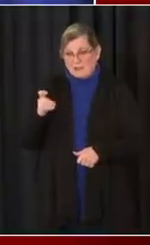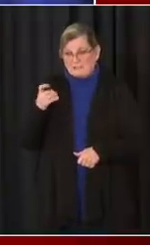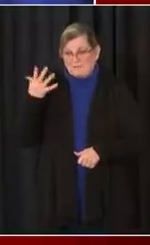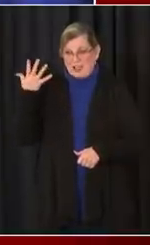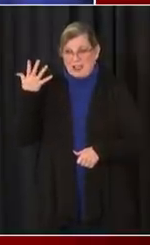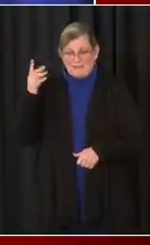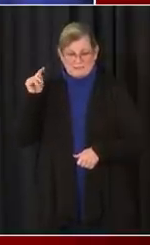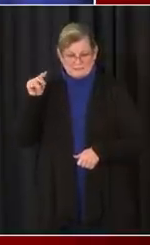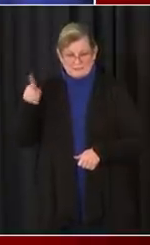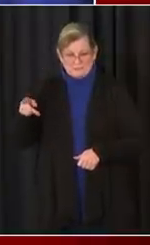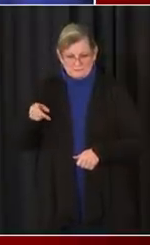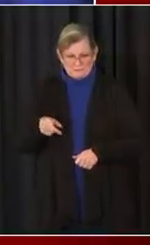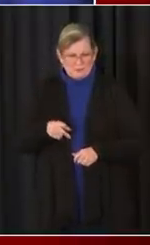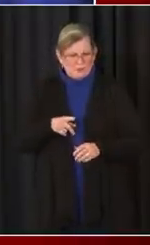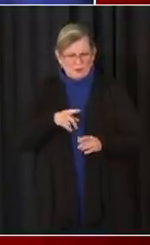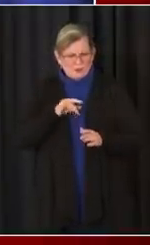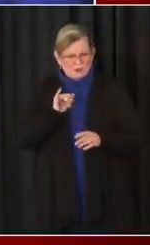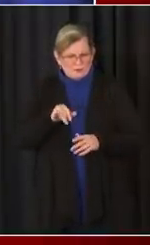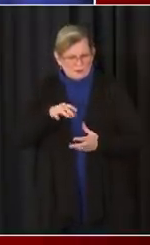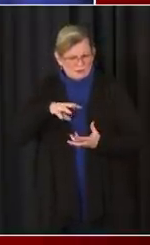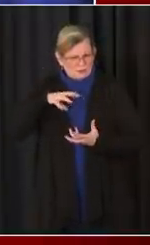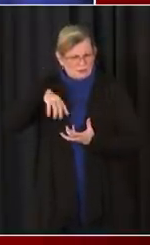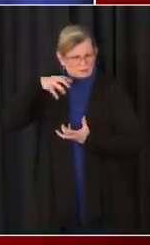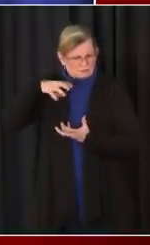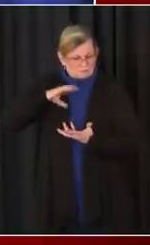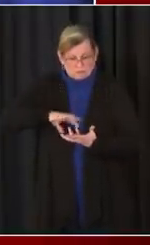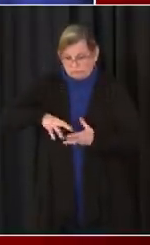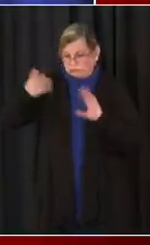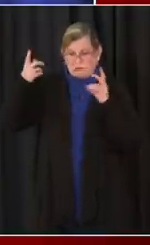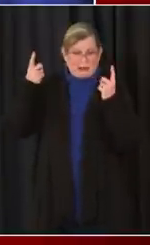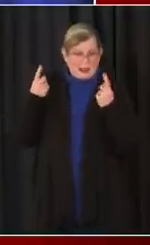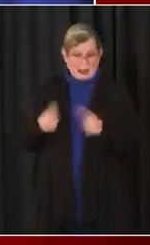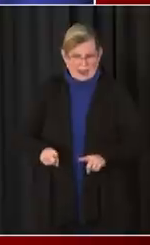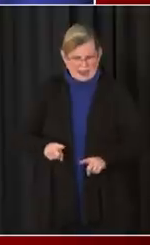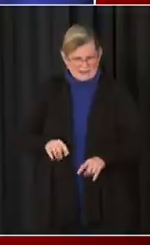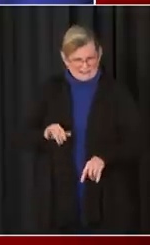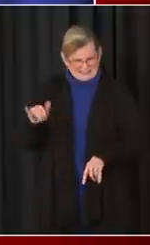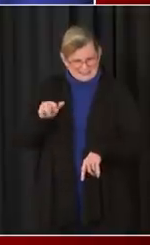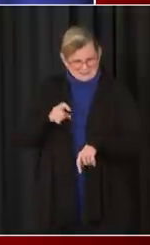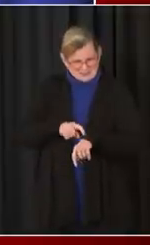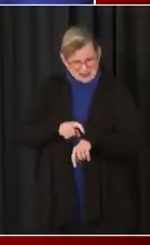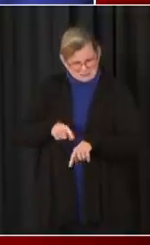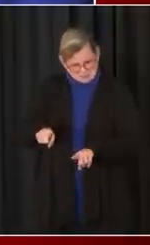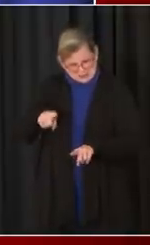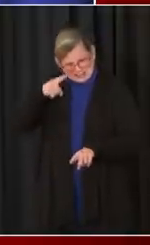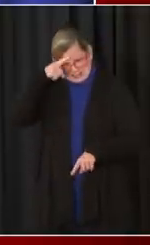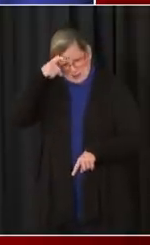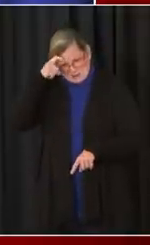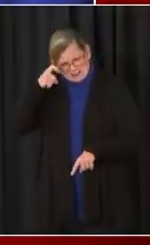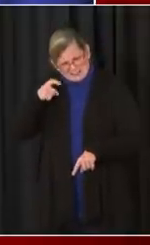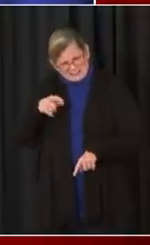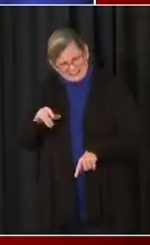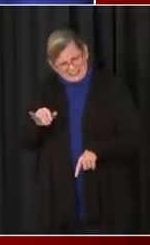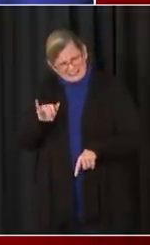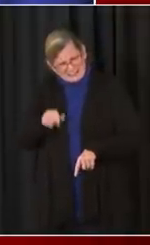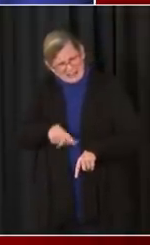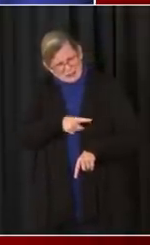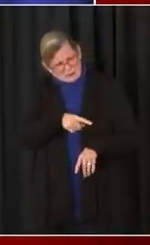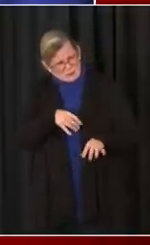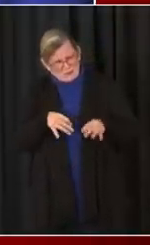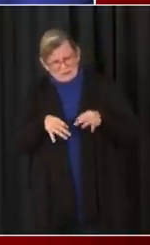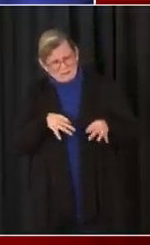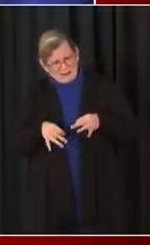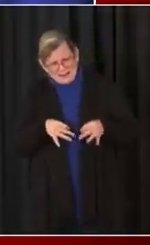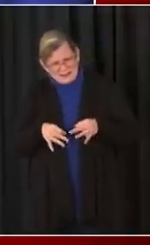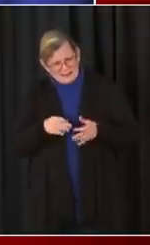moment yesterday when a riot was declared. It was the same type of thing that happened during the summer at the protest. Can you run me through some